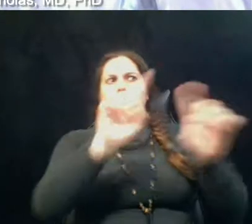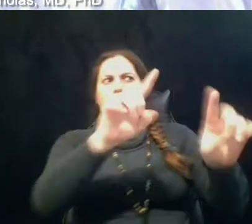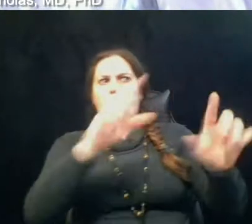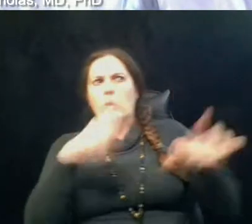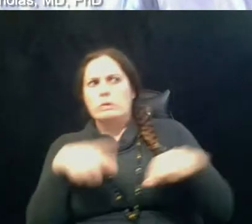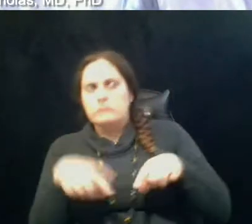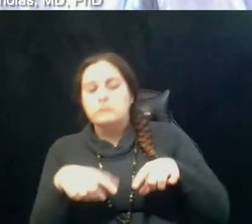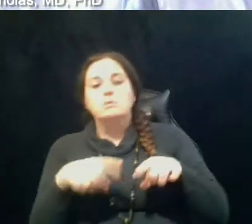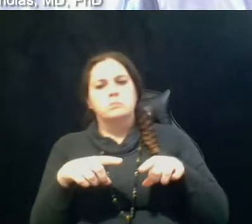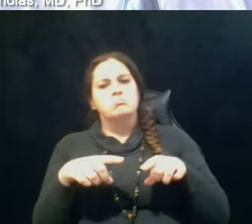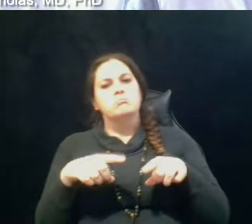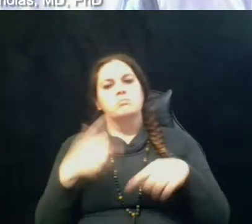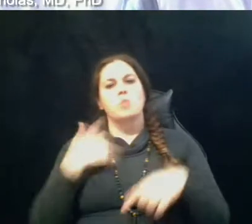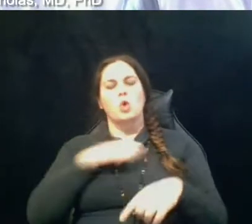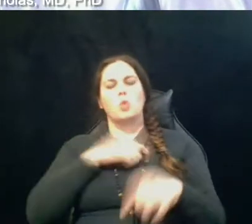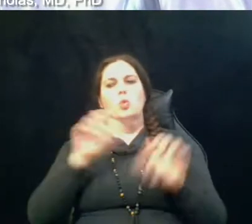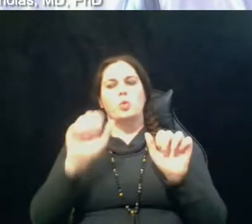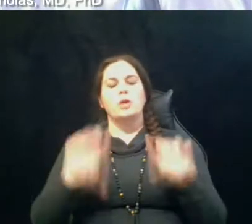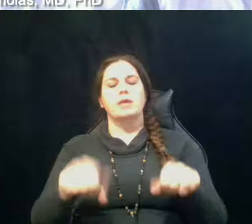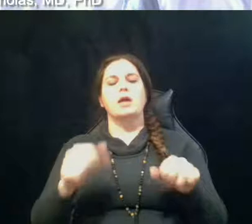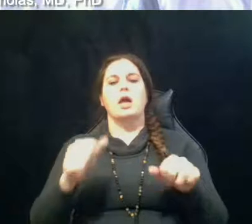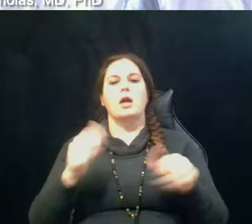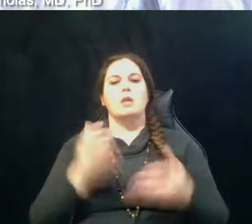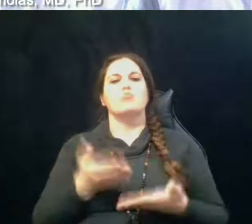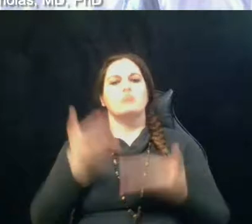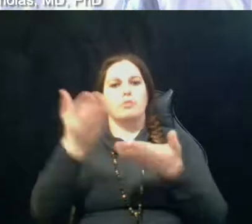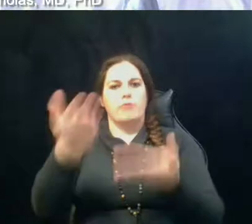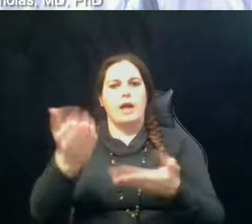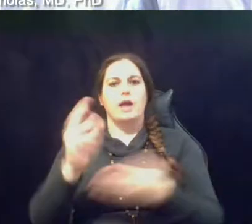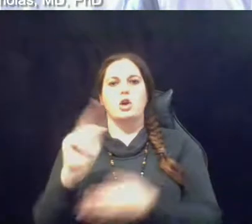To those of you in Orleans Parish, you can go to NOLA Ready,